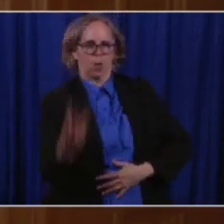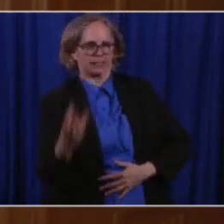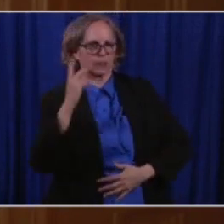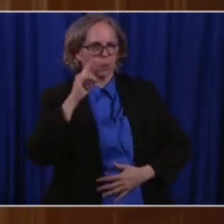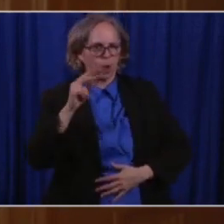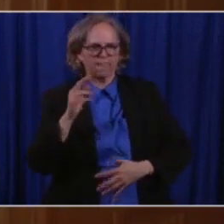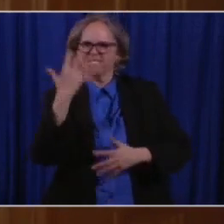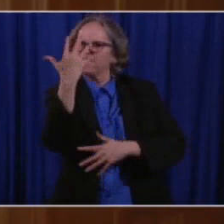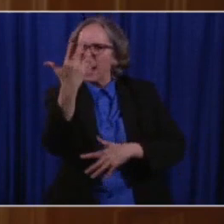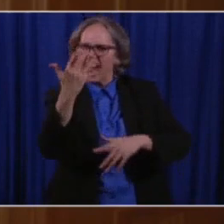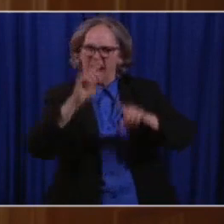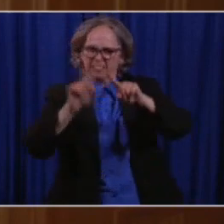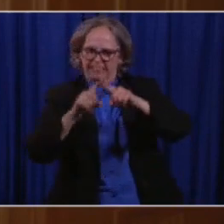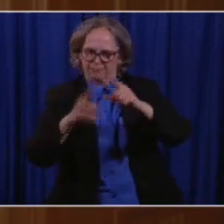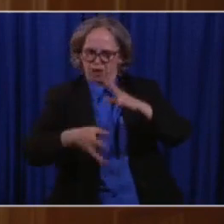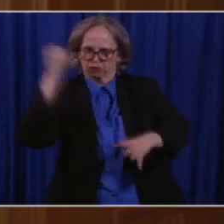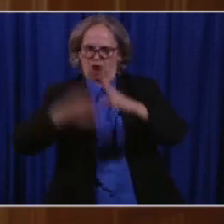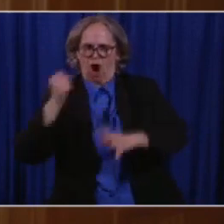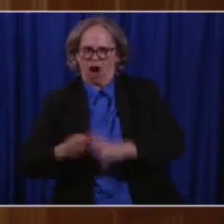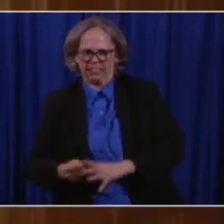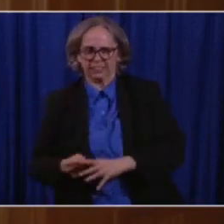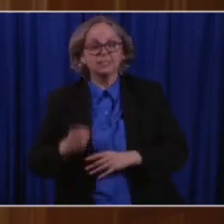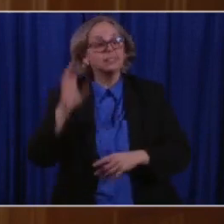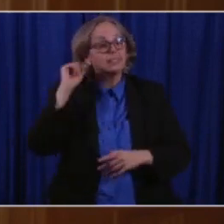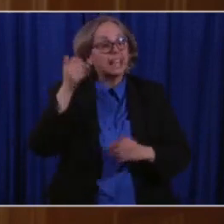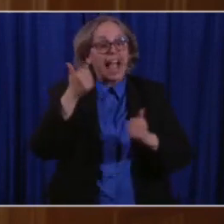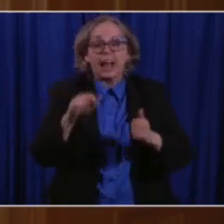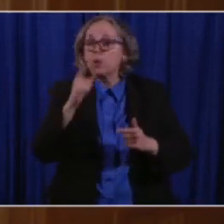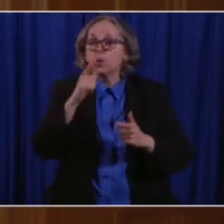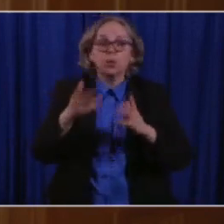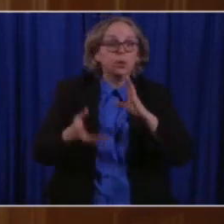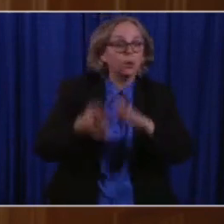full four-year scholarship.